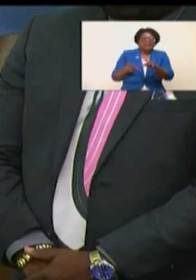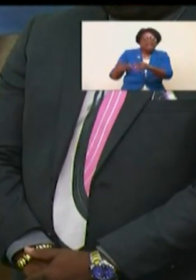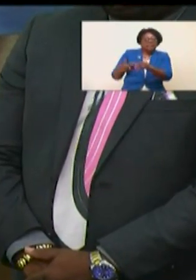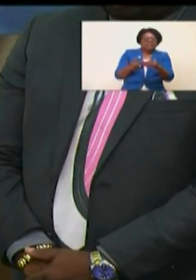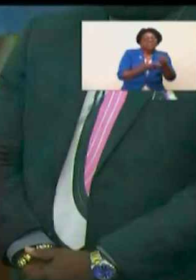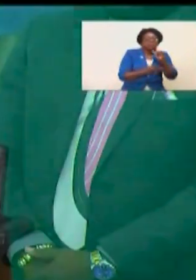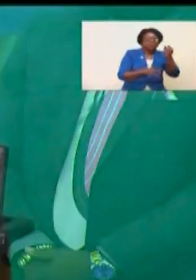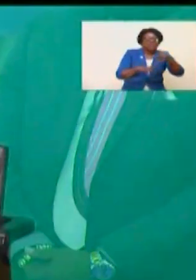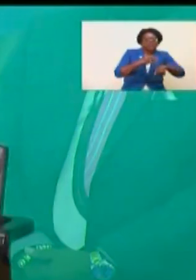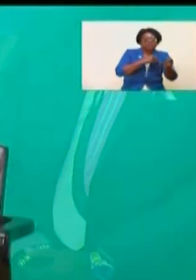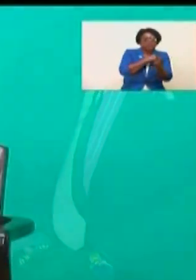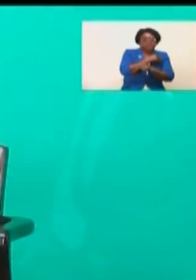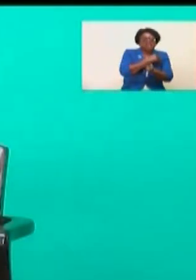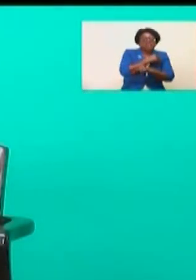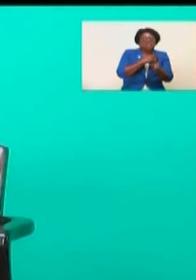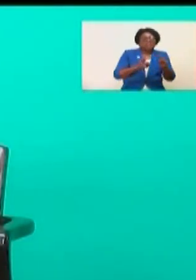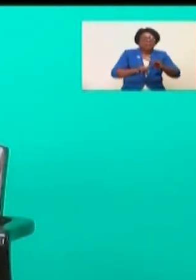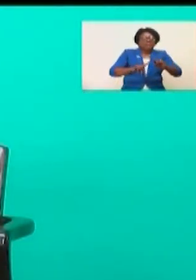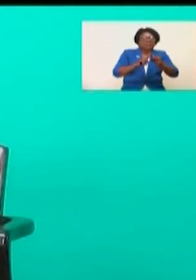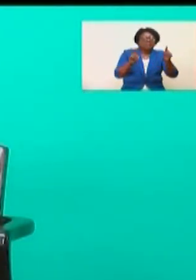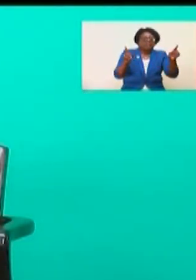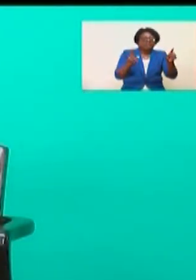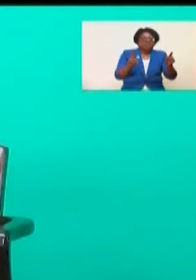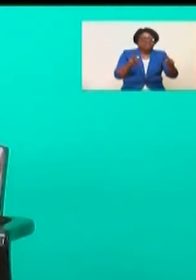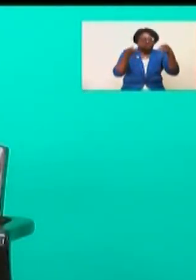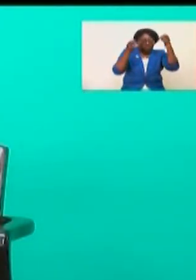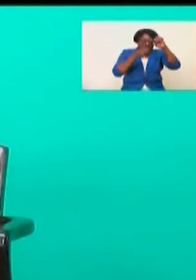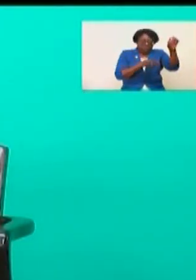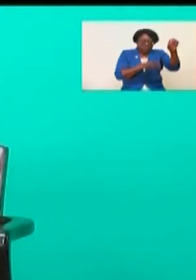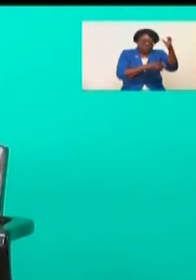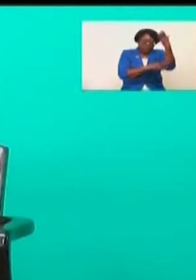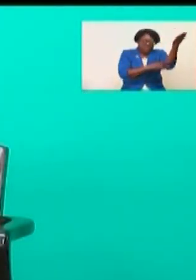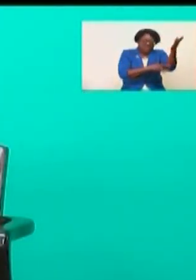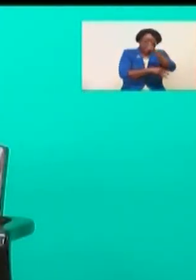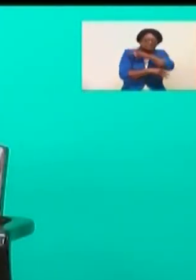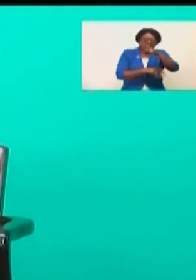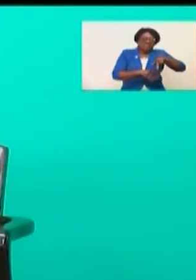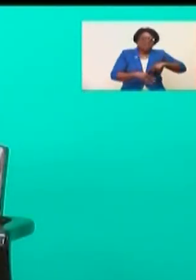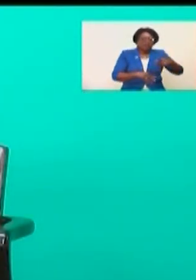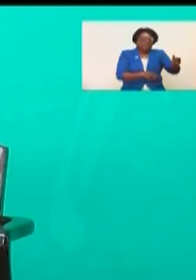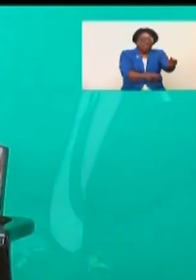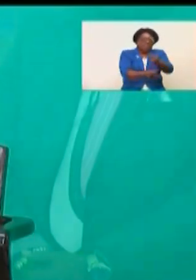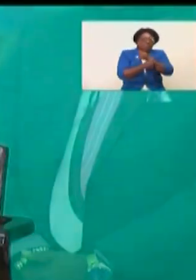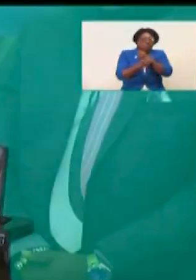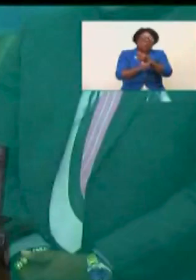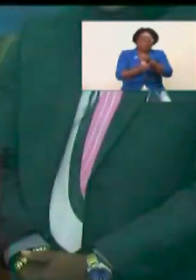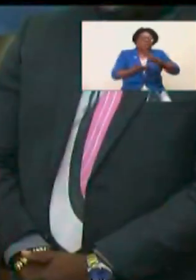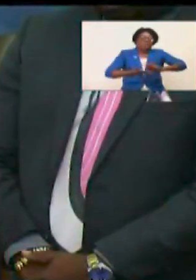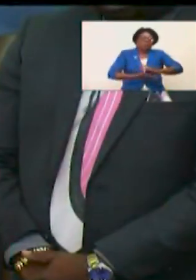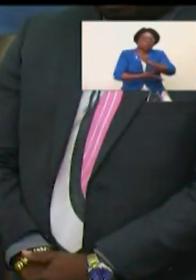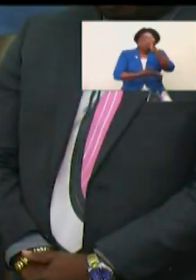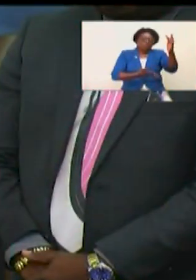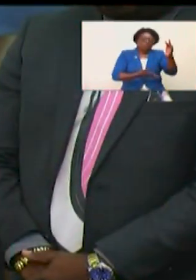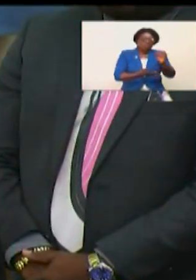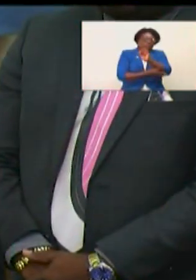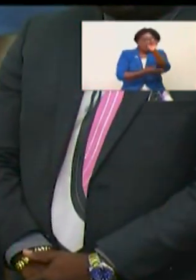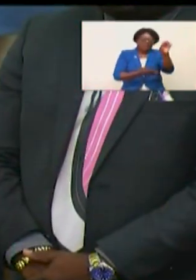but deliver us from evil. For thine is the kingdom, the power, and the glory, forever and ever.